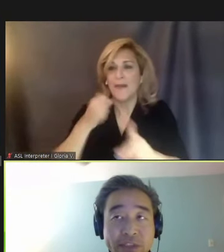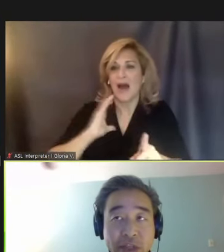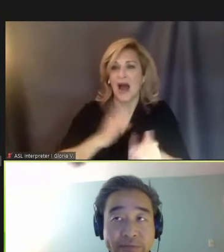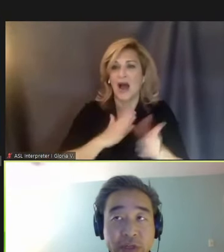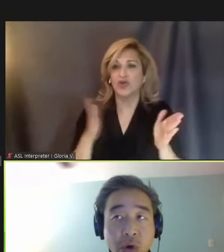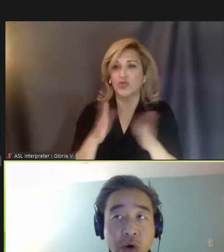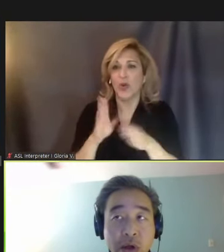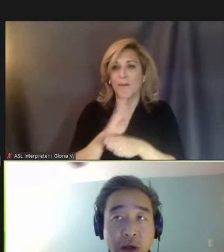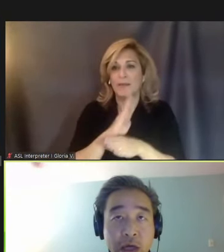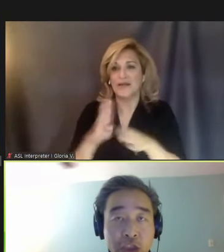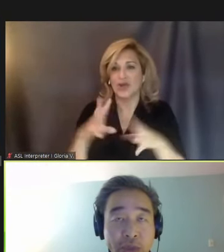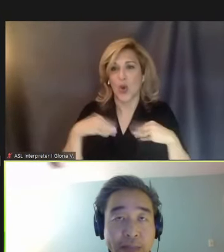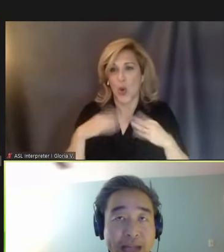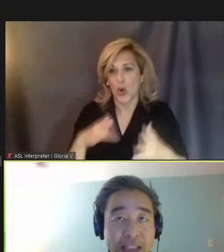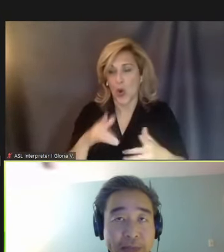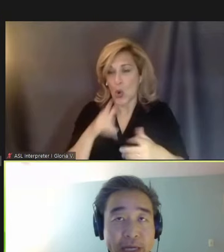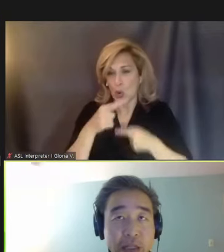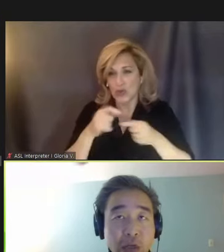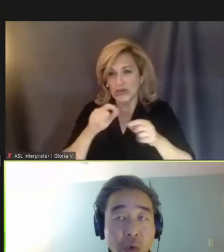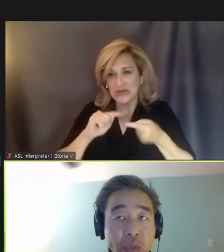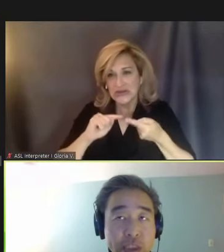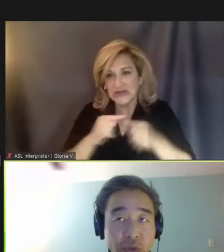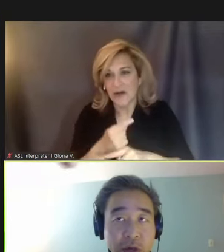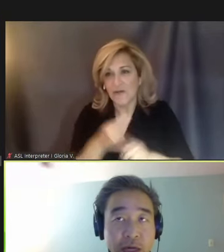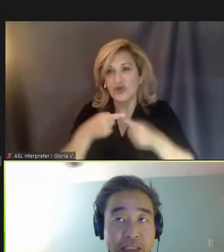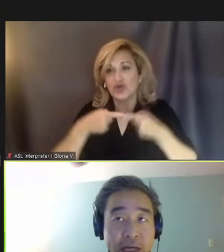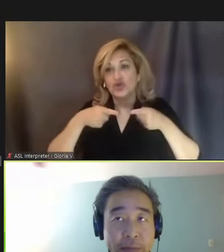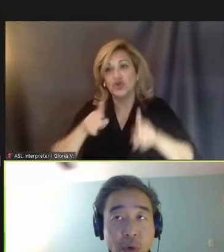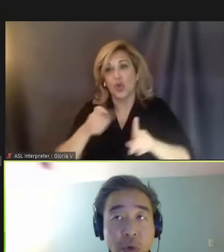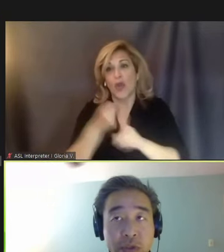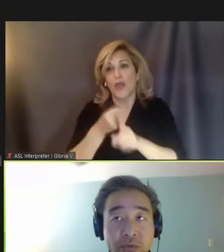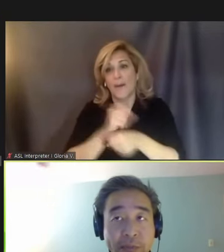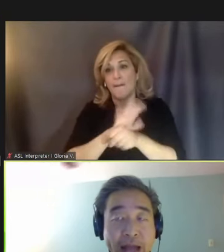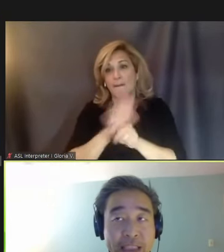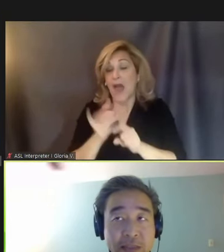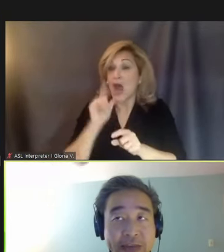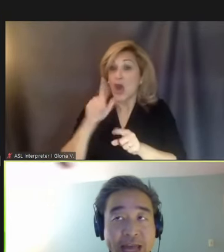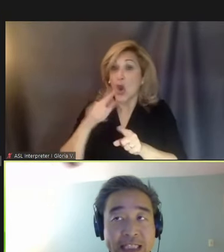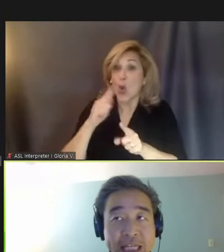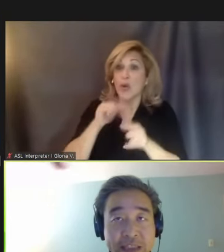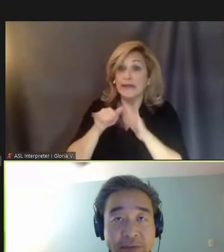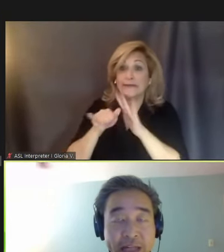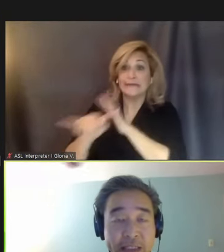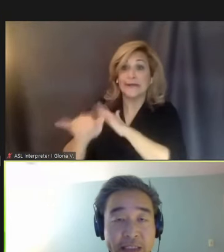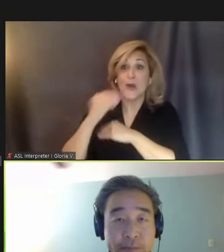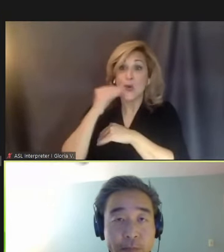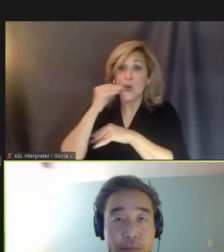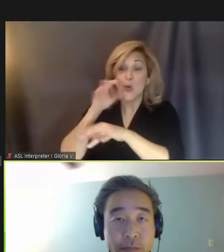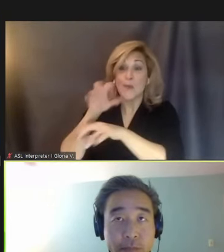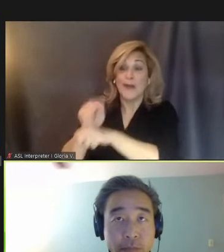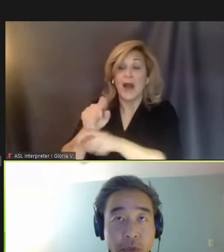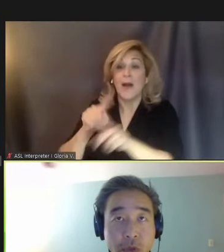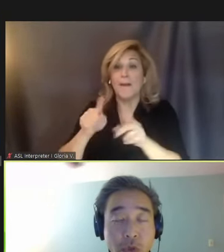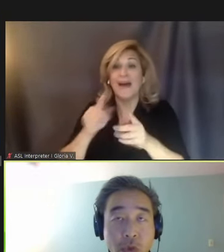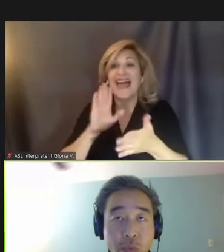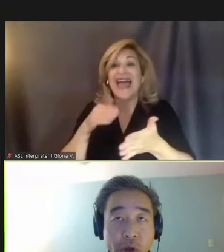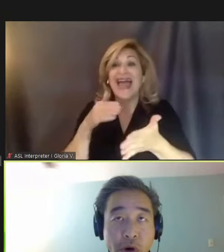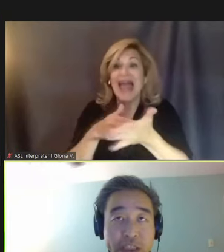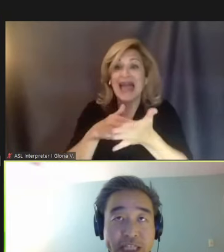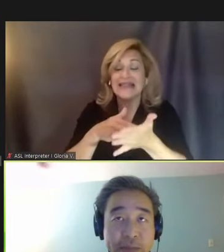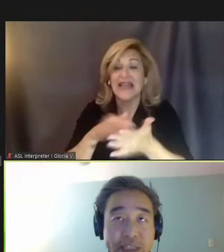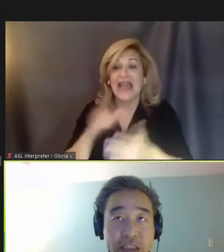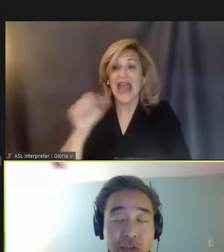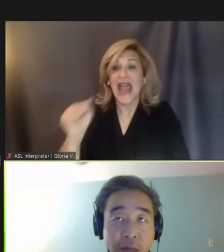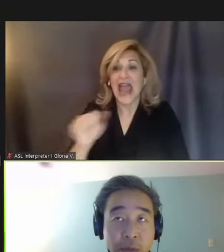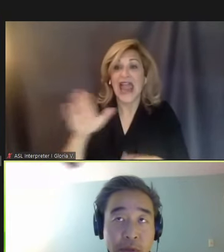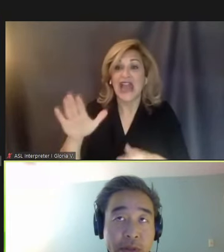who have suffered during the pandemic, not only during the lockdown, but also from acts of anti-Asian violence. We urge